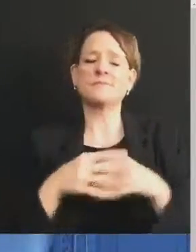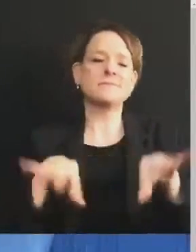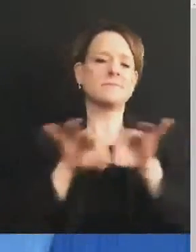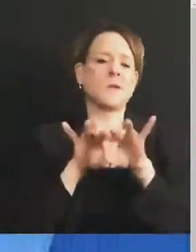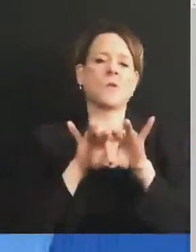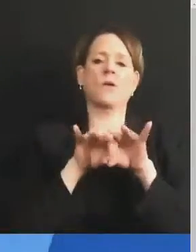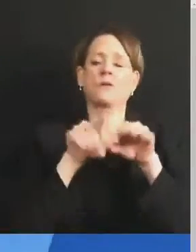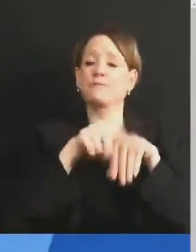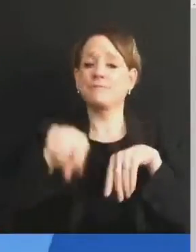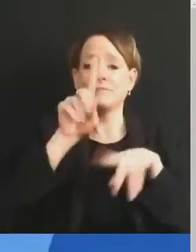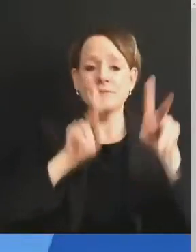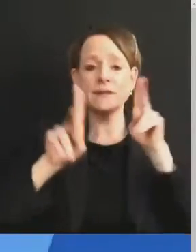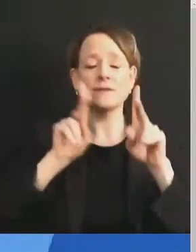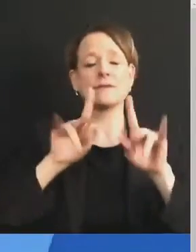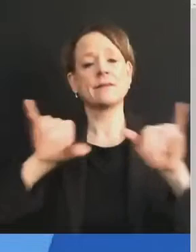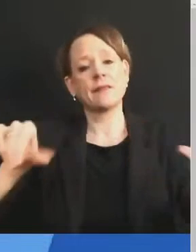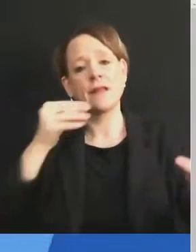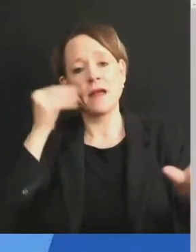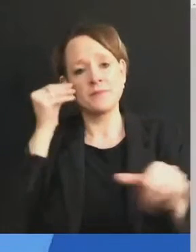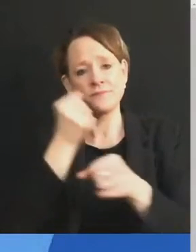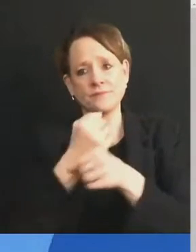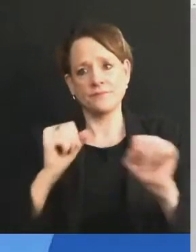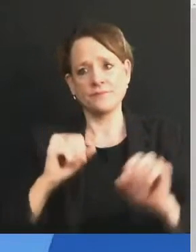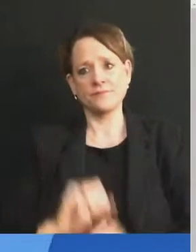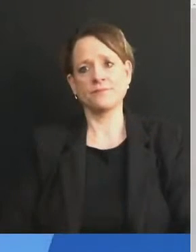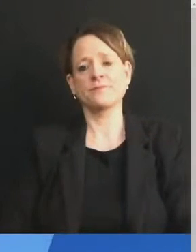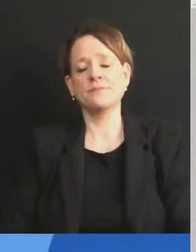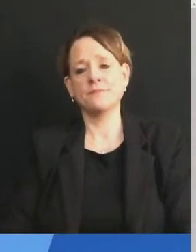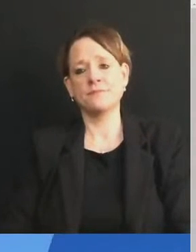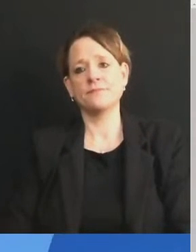Mark Stevens from CBS 58. Mark?